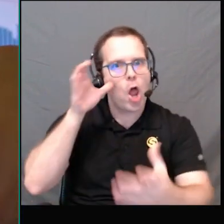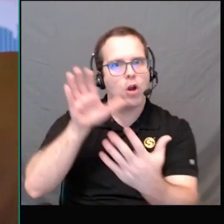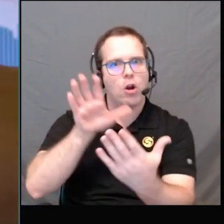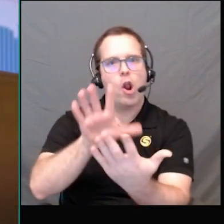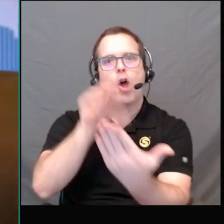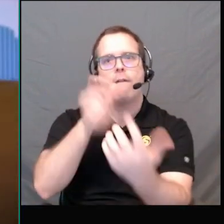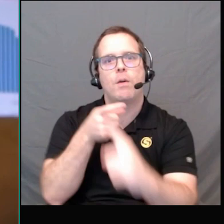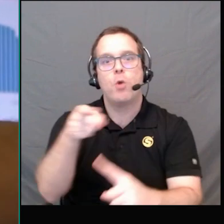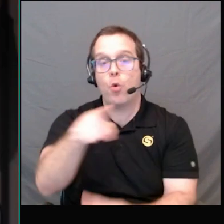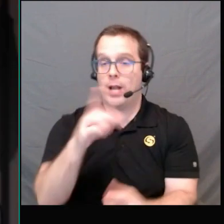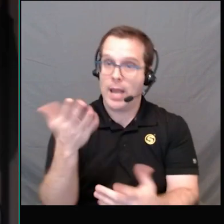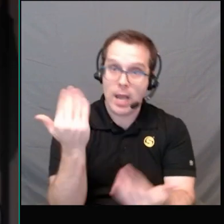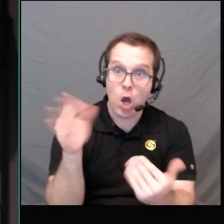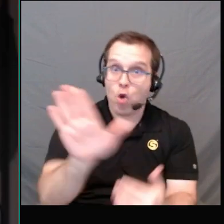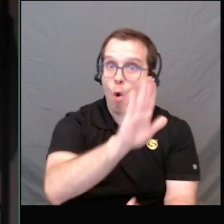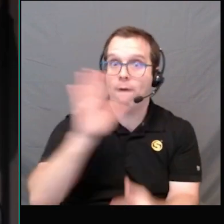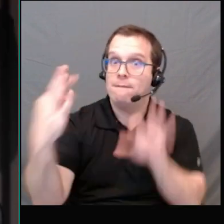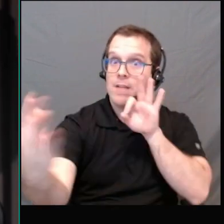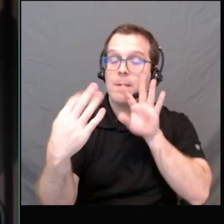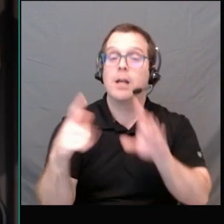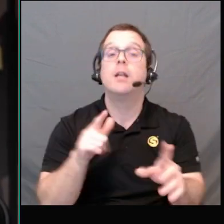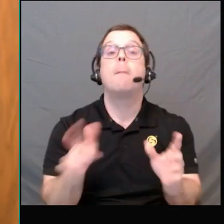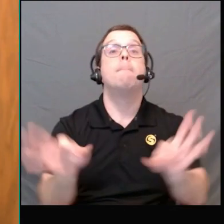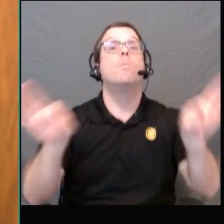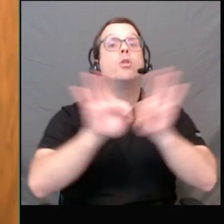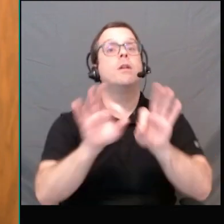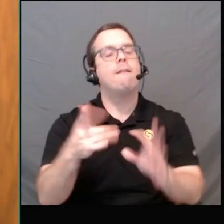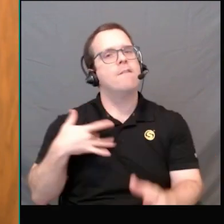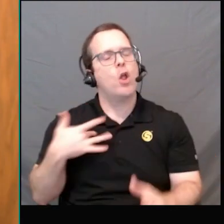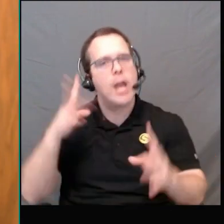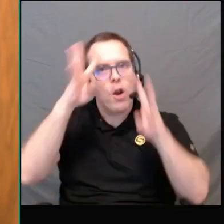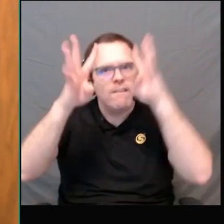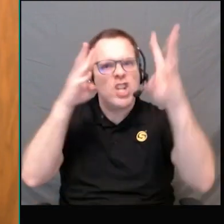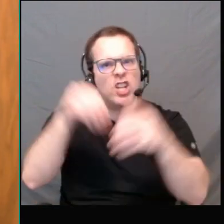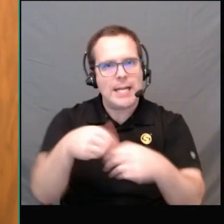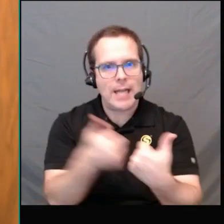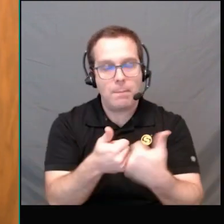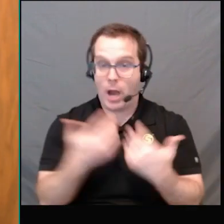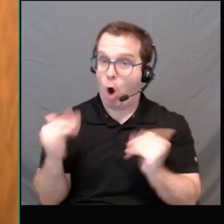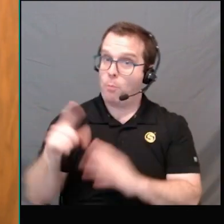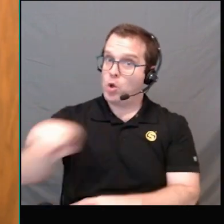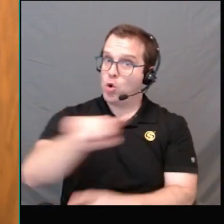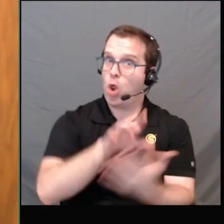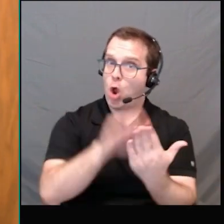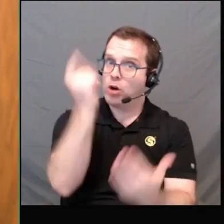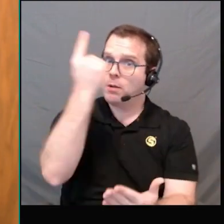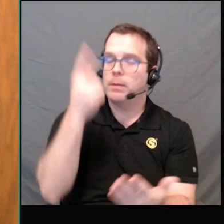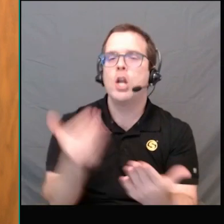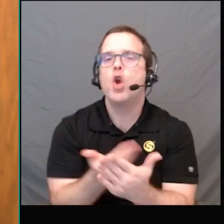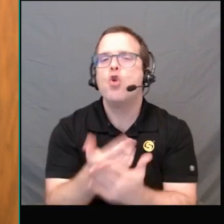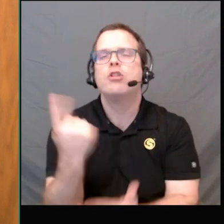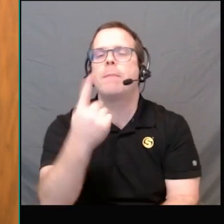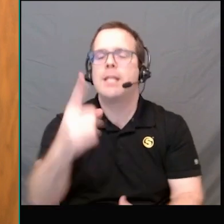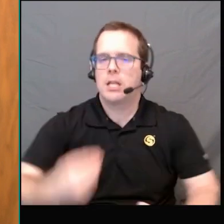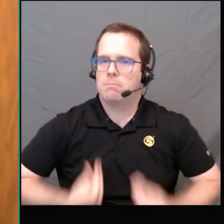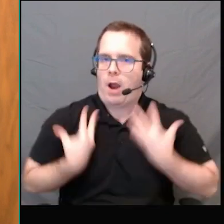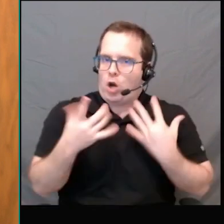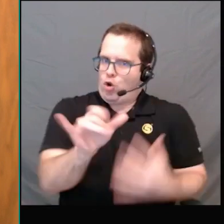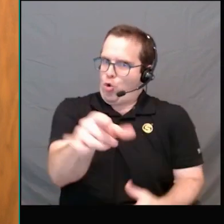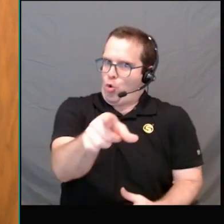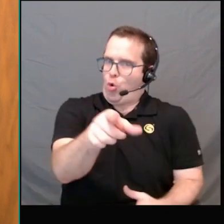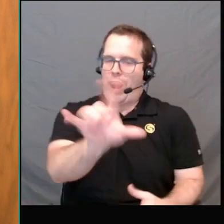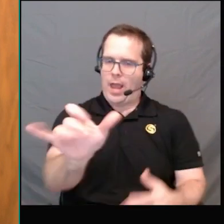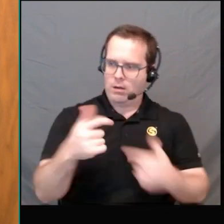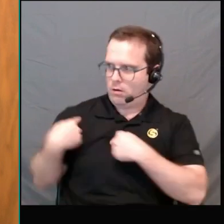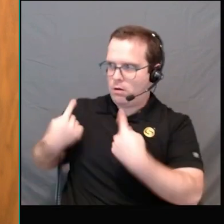more than anything, to fuel innovation in gaming. I hope that you learned something new, something that inspires you as much as you've all inspired me over